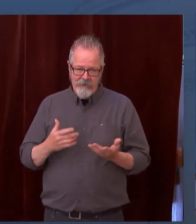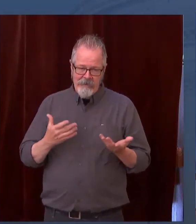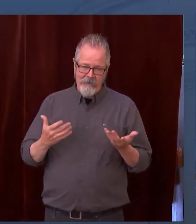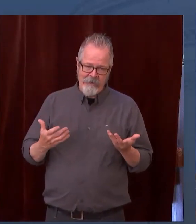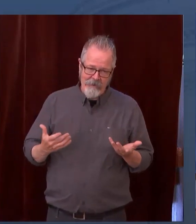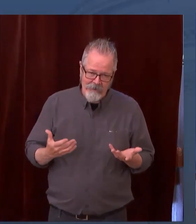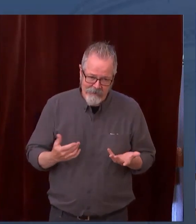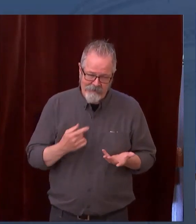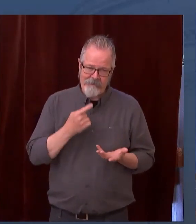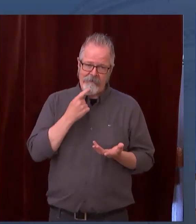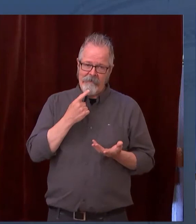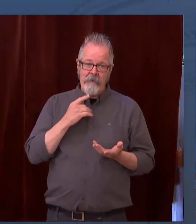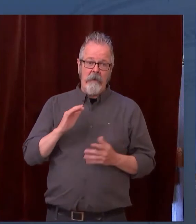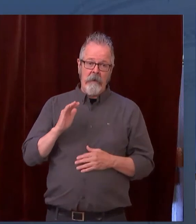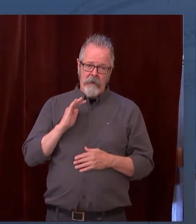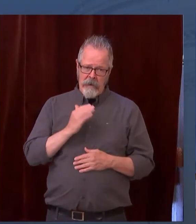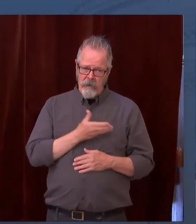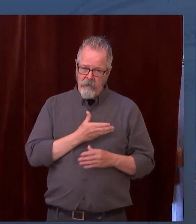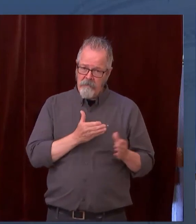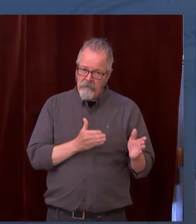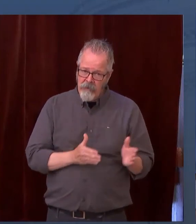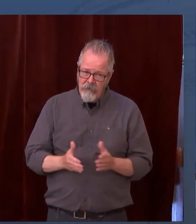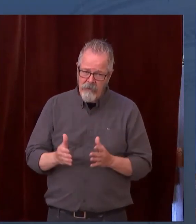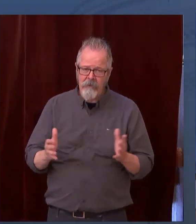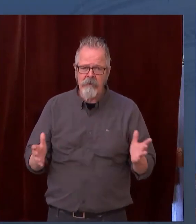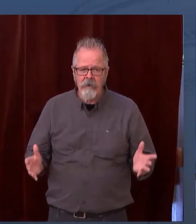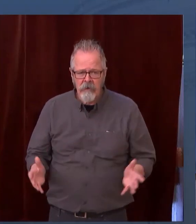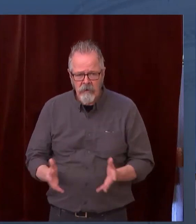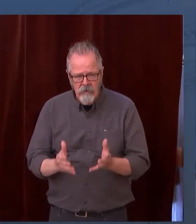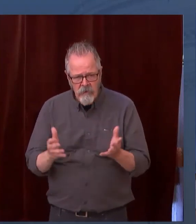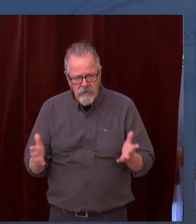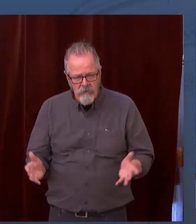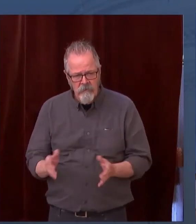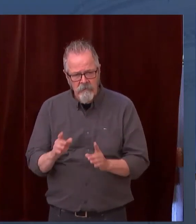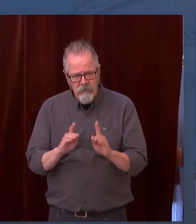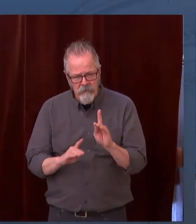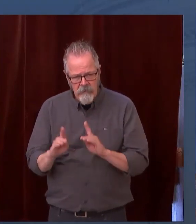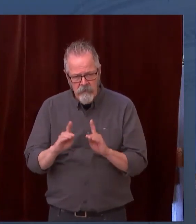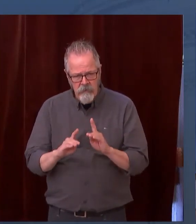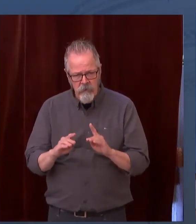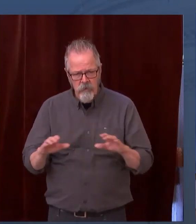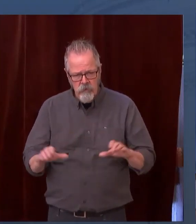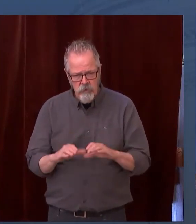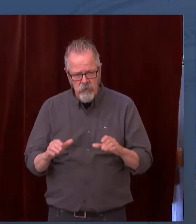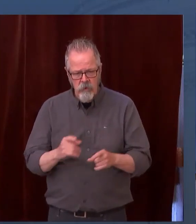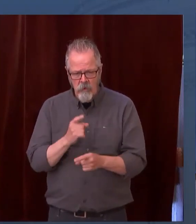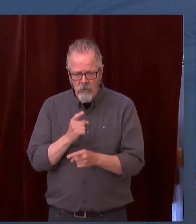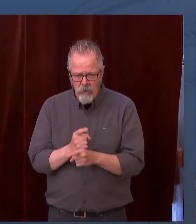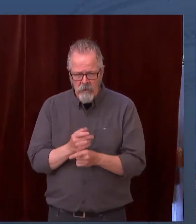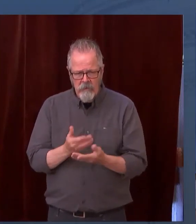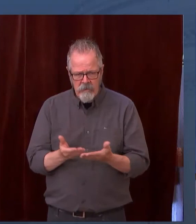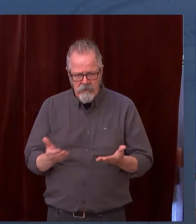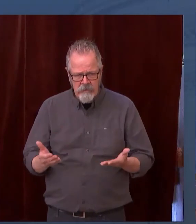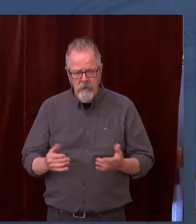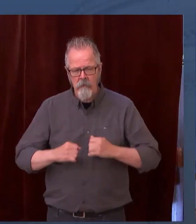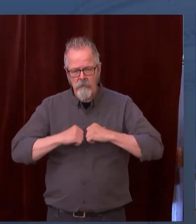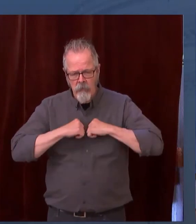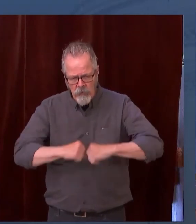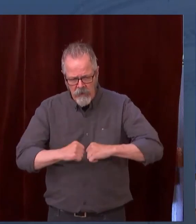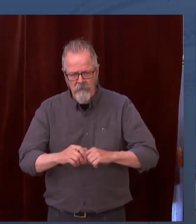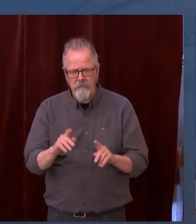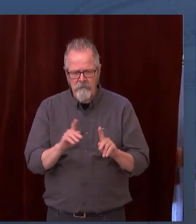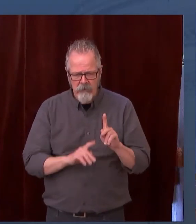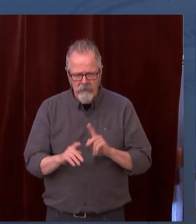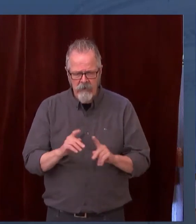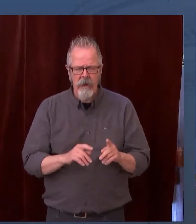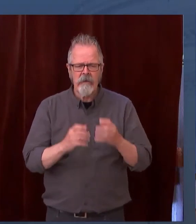the people around them, including their family members, and also follow the law. And basically that means maintain social